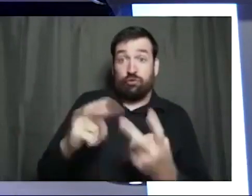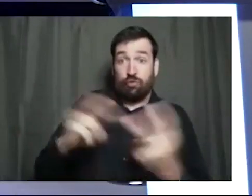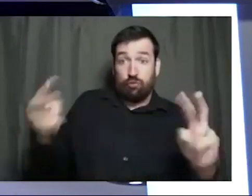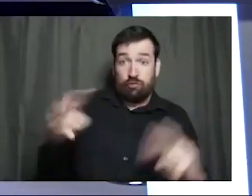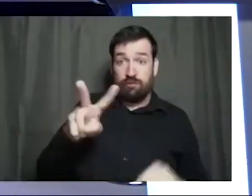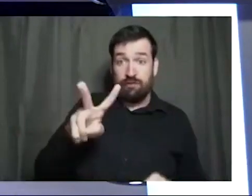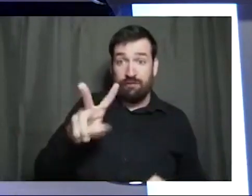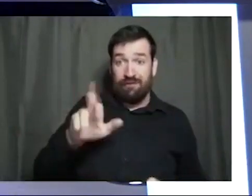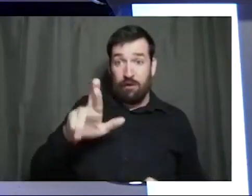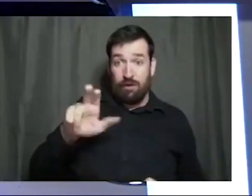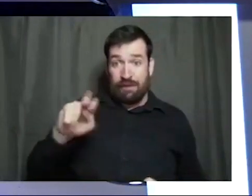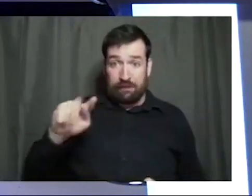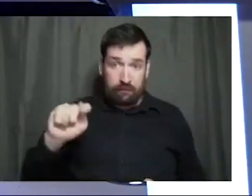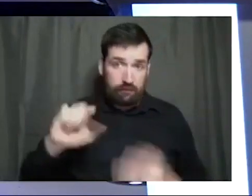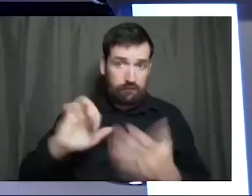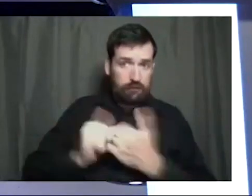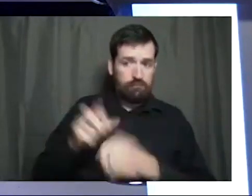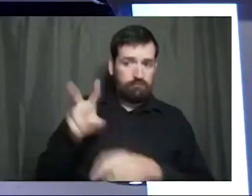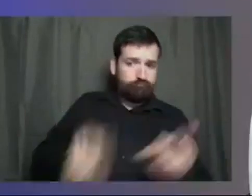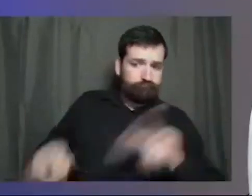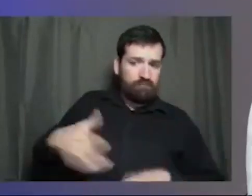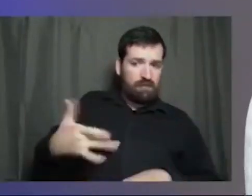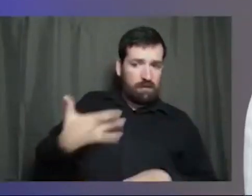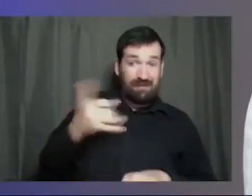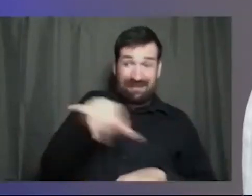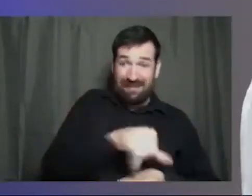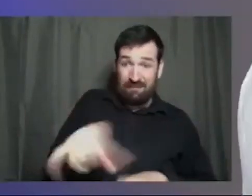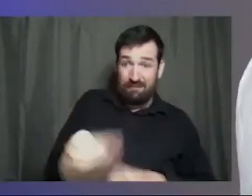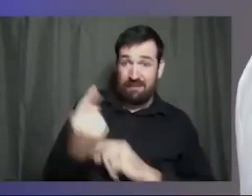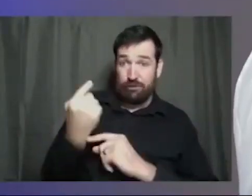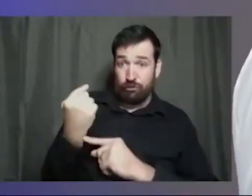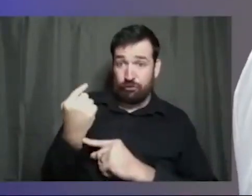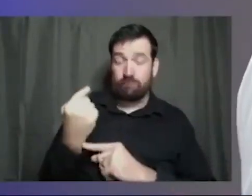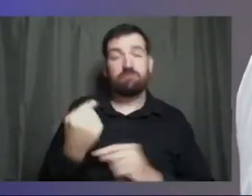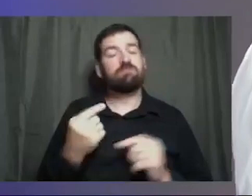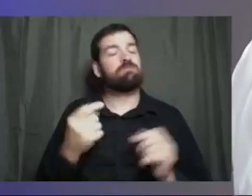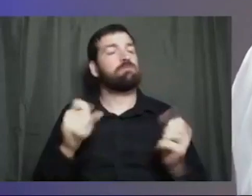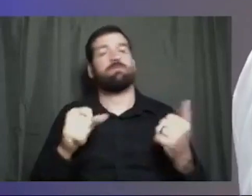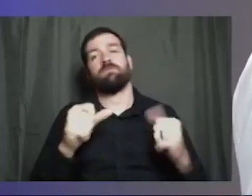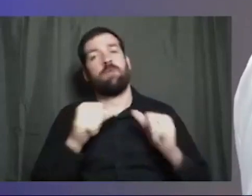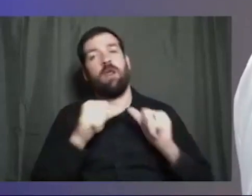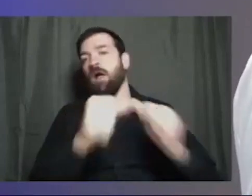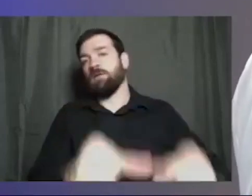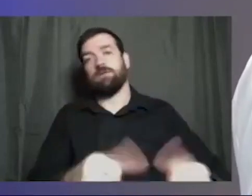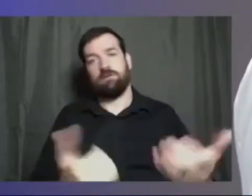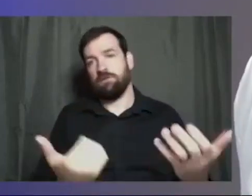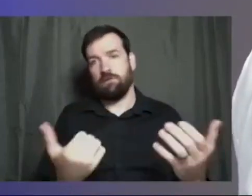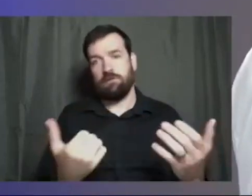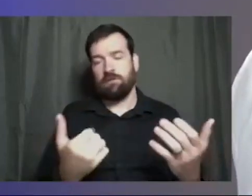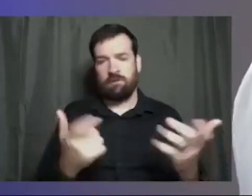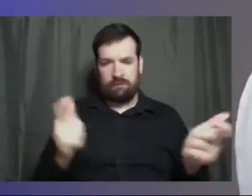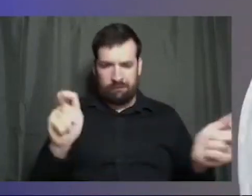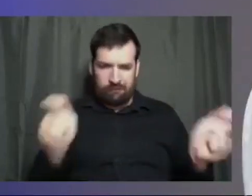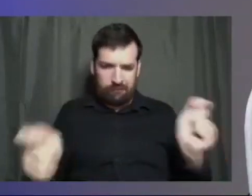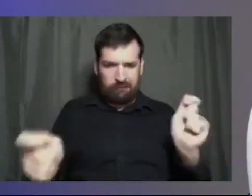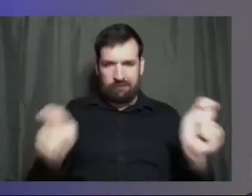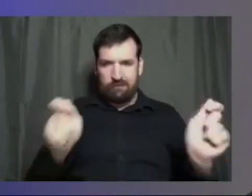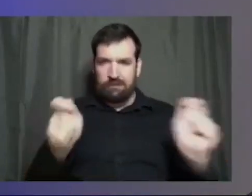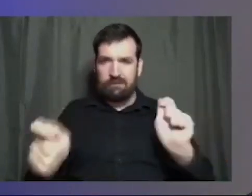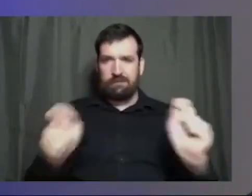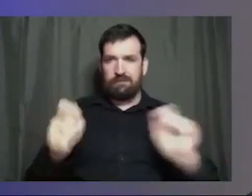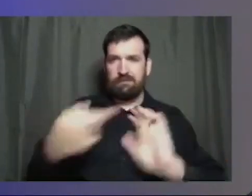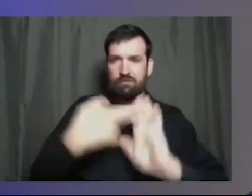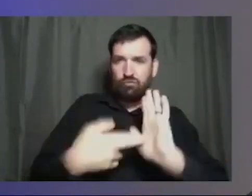how they're feeling as much as they were this time last year? Yeah, so I think they're constantly kind of morphing their protocols and regulations based